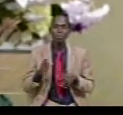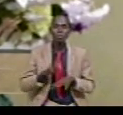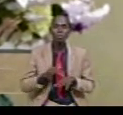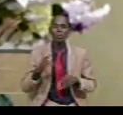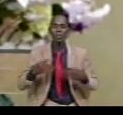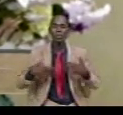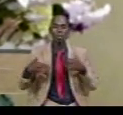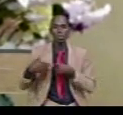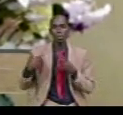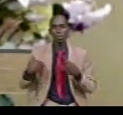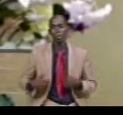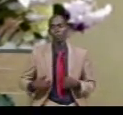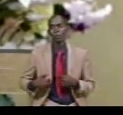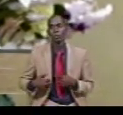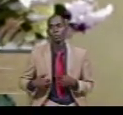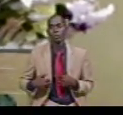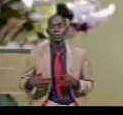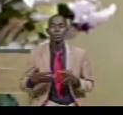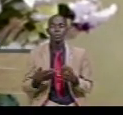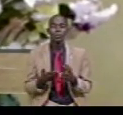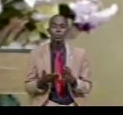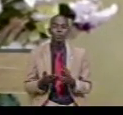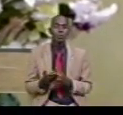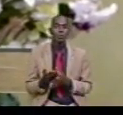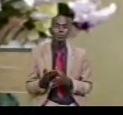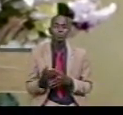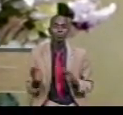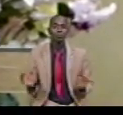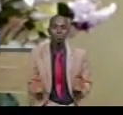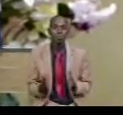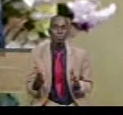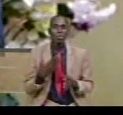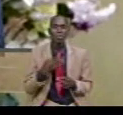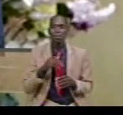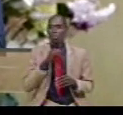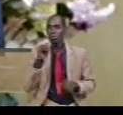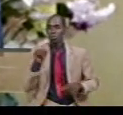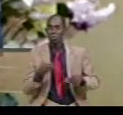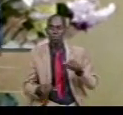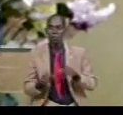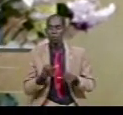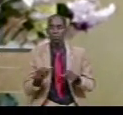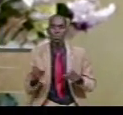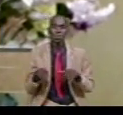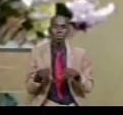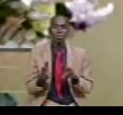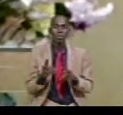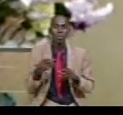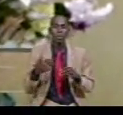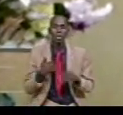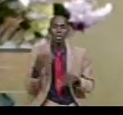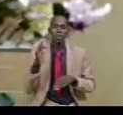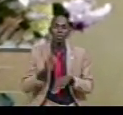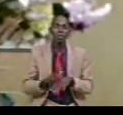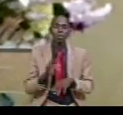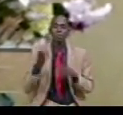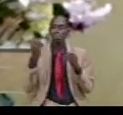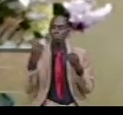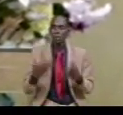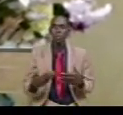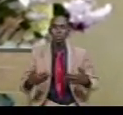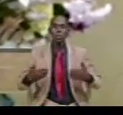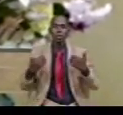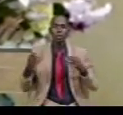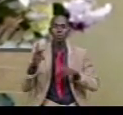diverse backgrounds. Through technology and his unwavering commitment, he has reached young people in remote villages